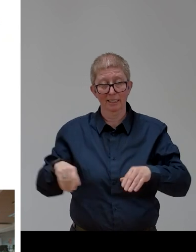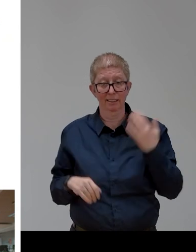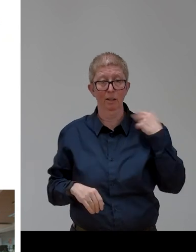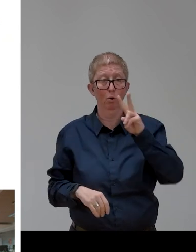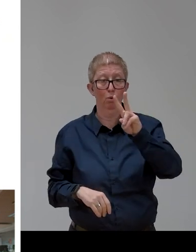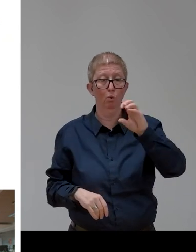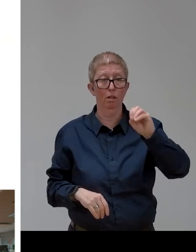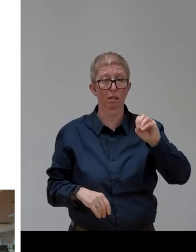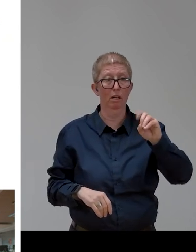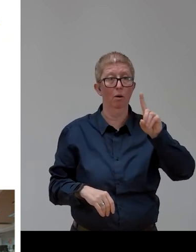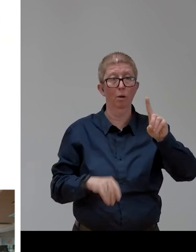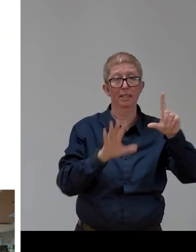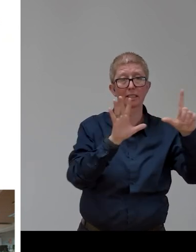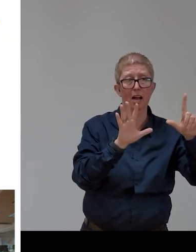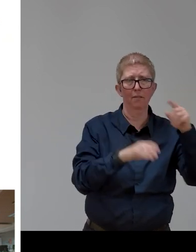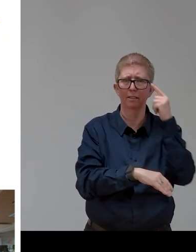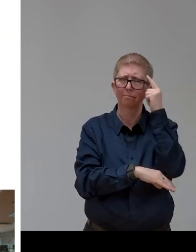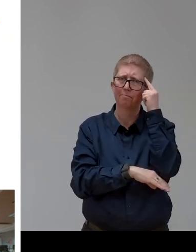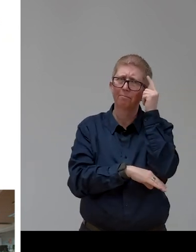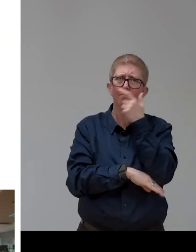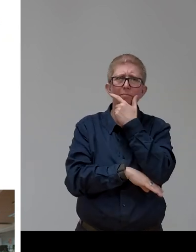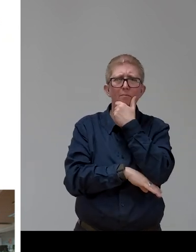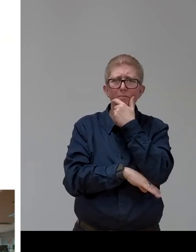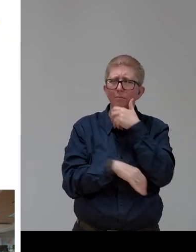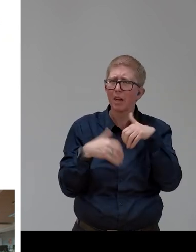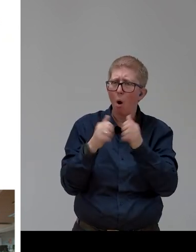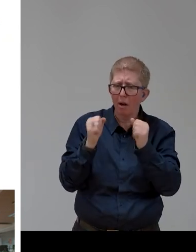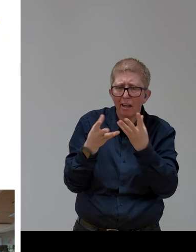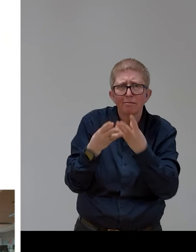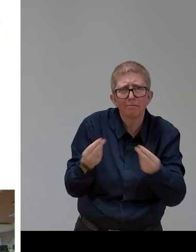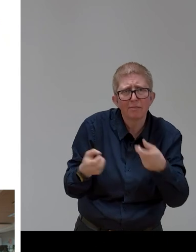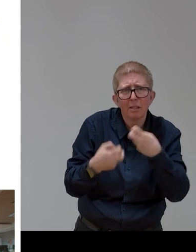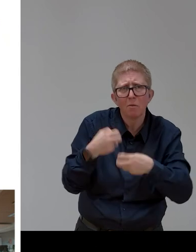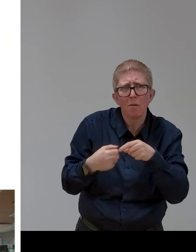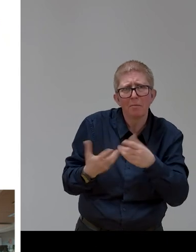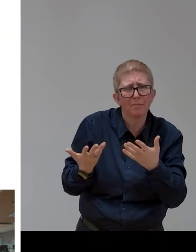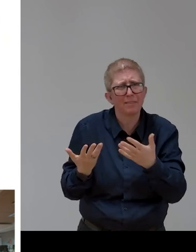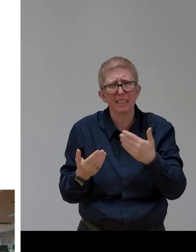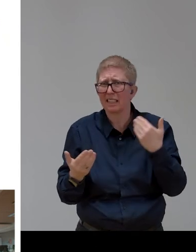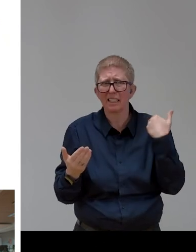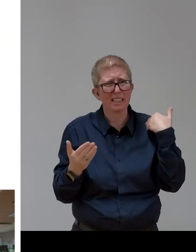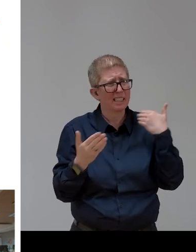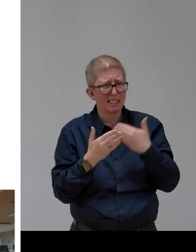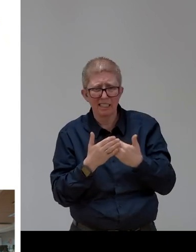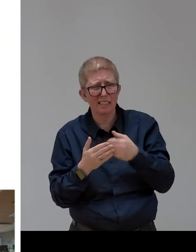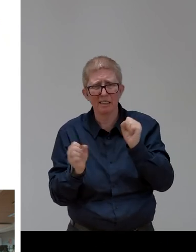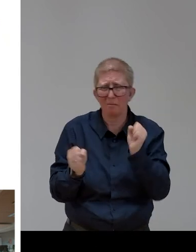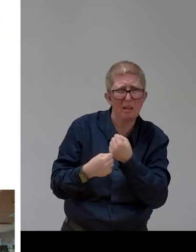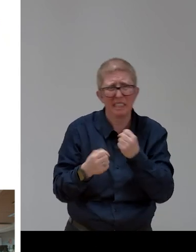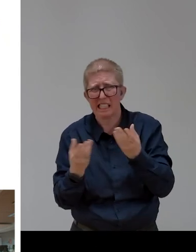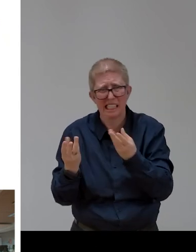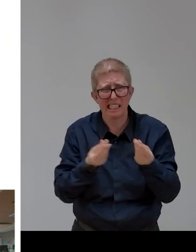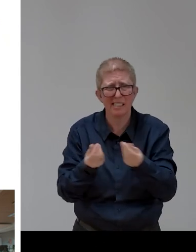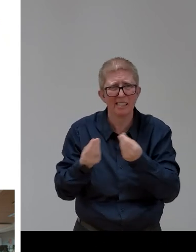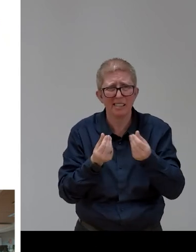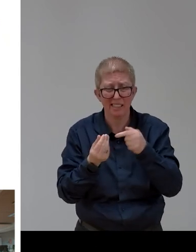solution, which did not work because it collided with the worker's wheelchair. This situation prompted the idea of